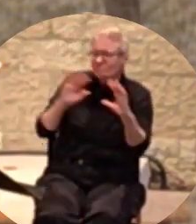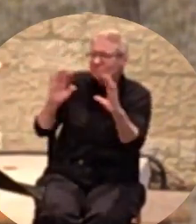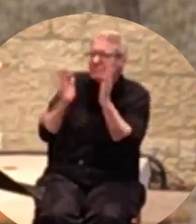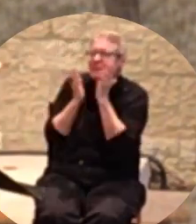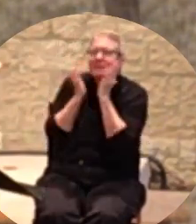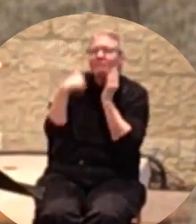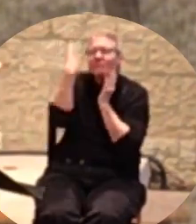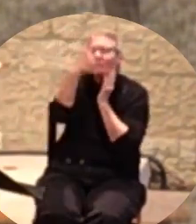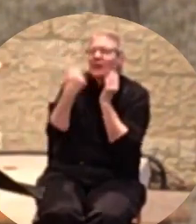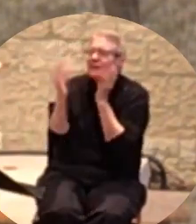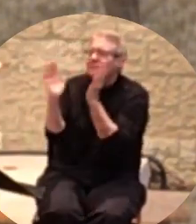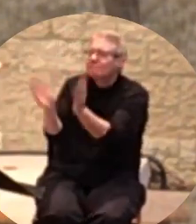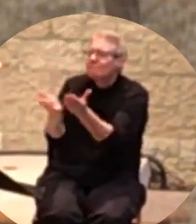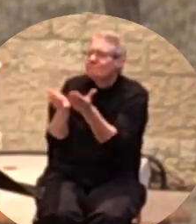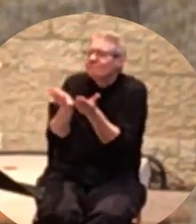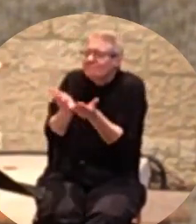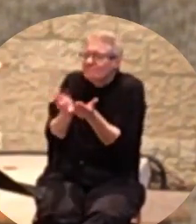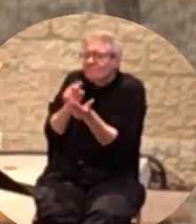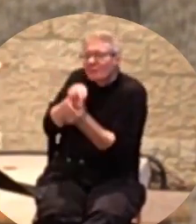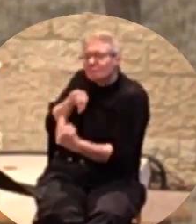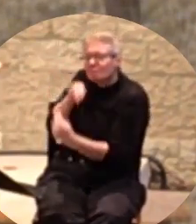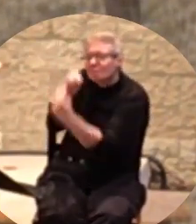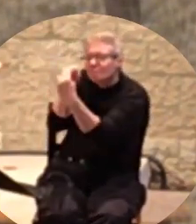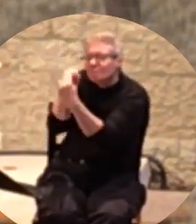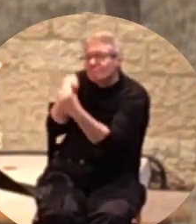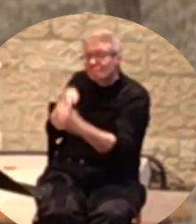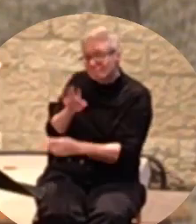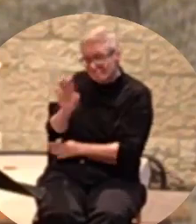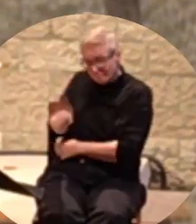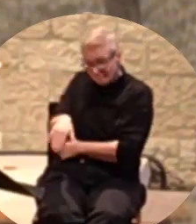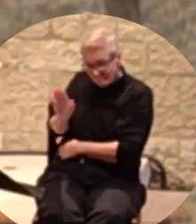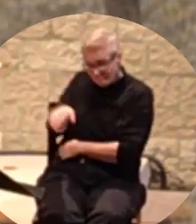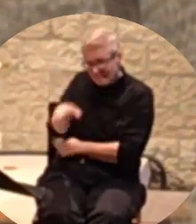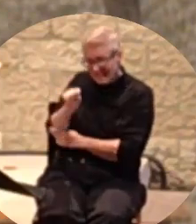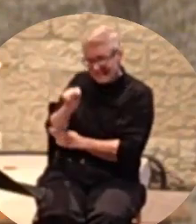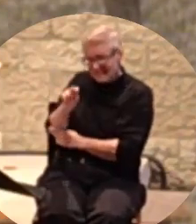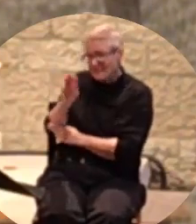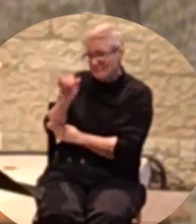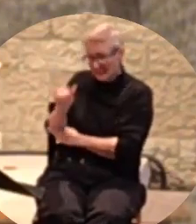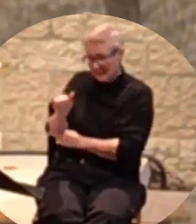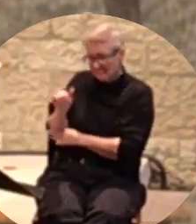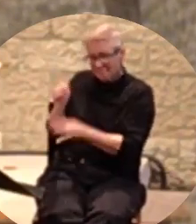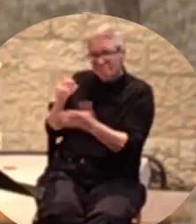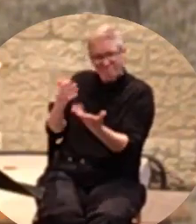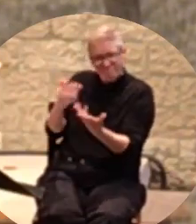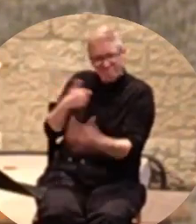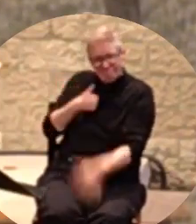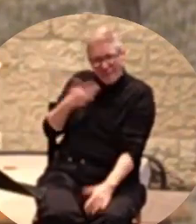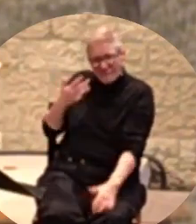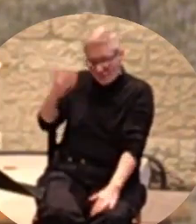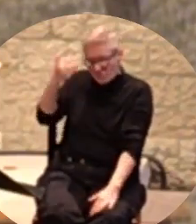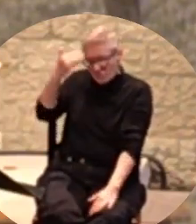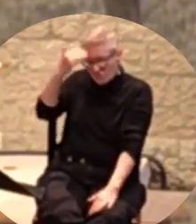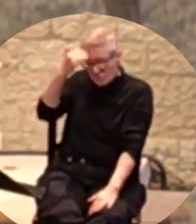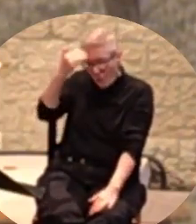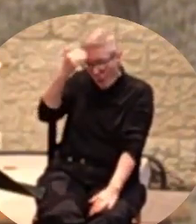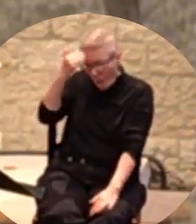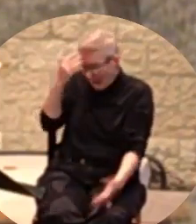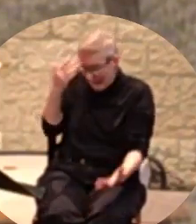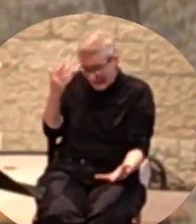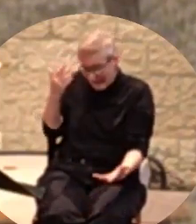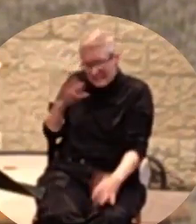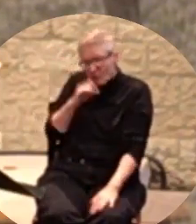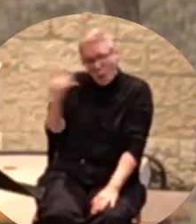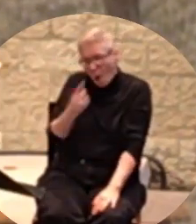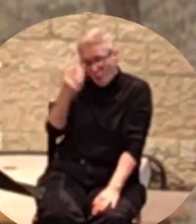in the eyes. Timmy, I know, and I don't always know, but I don't know why bad things